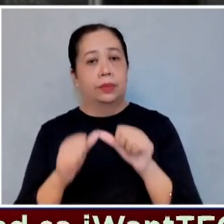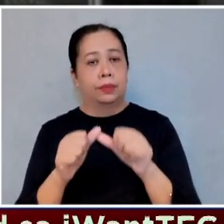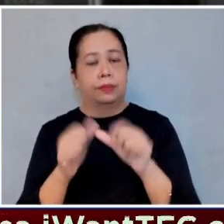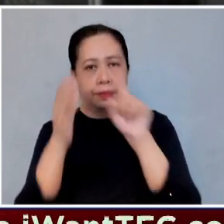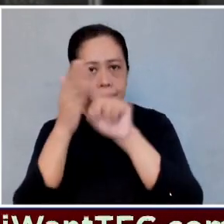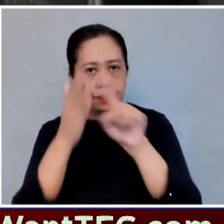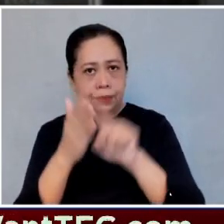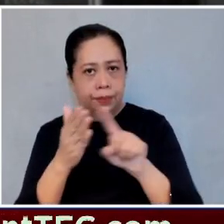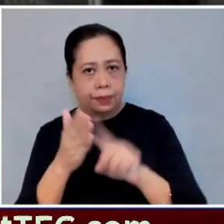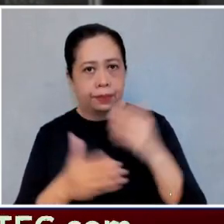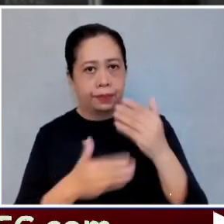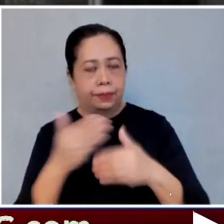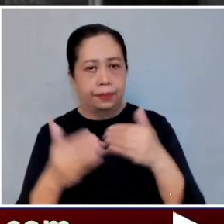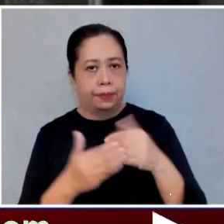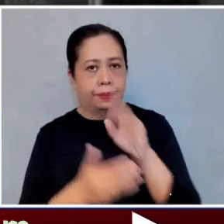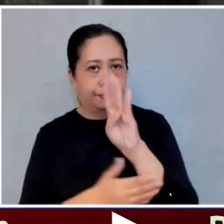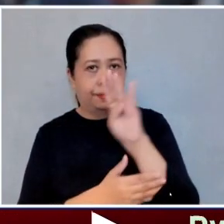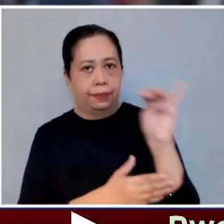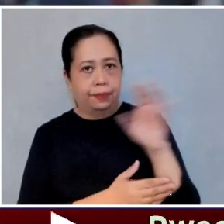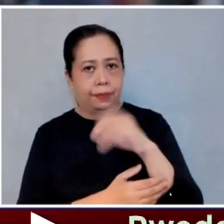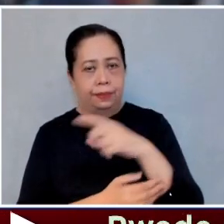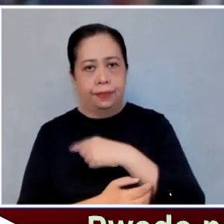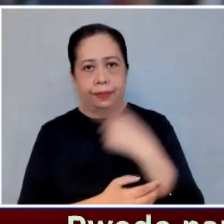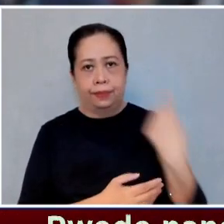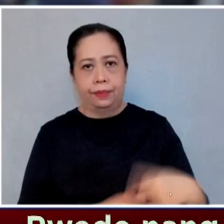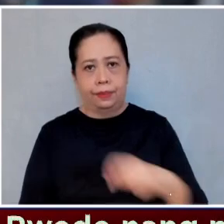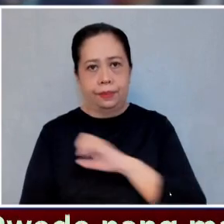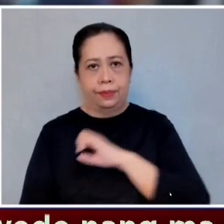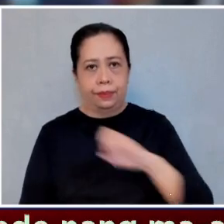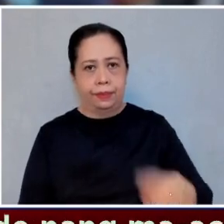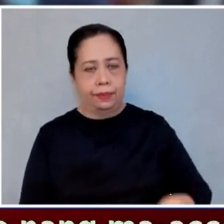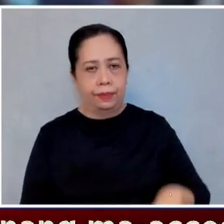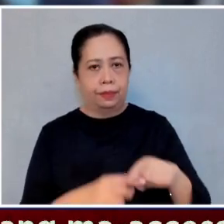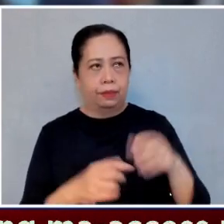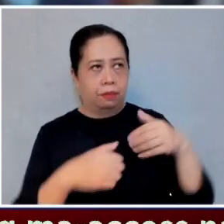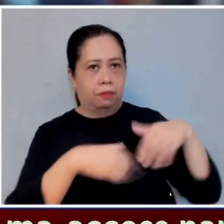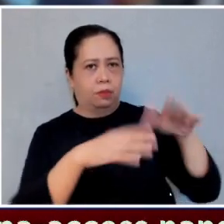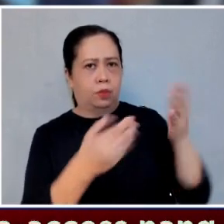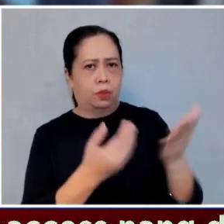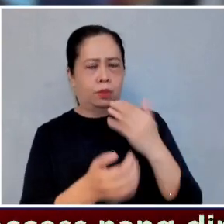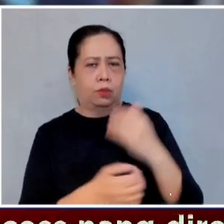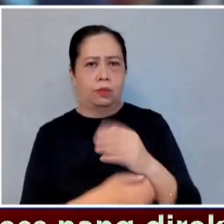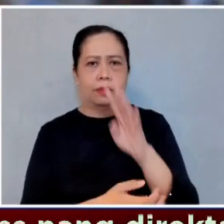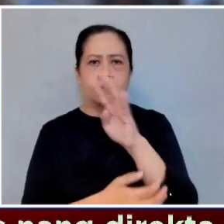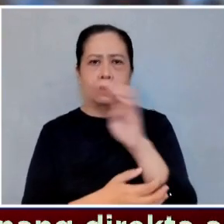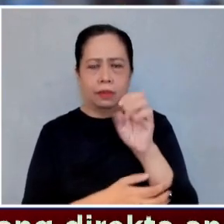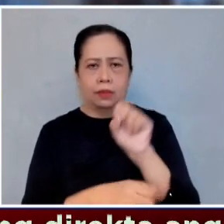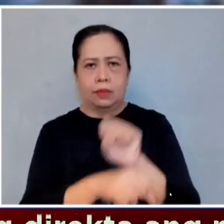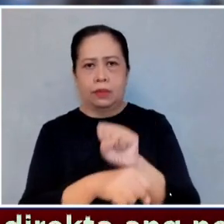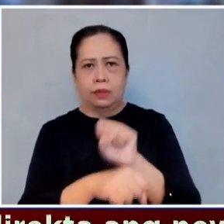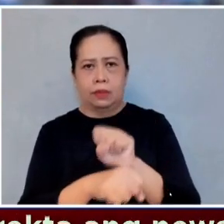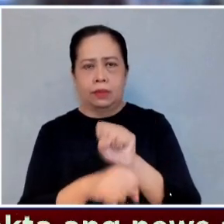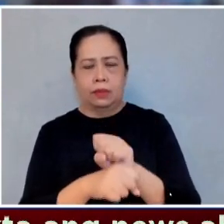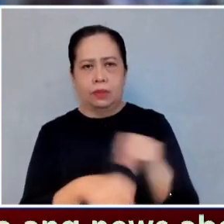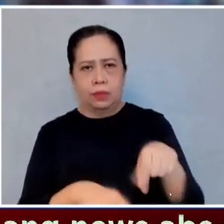verification process ng Bureau of Immigration at Chinese Embassy sa pagpapadeport ng halos 400 manggagawa